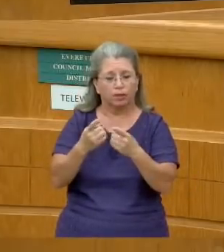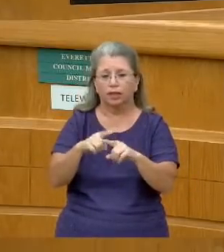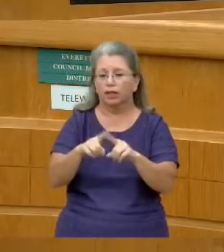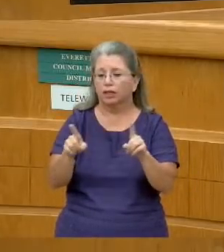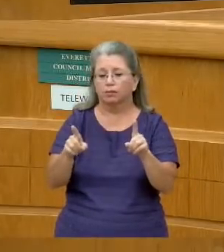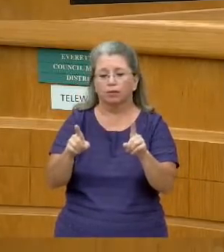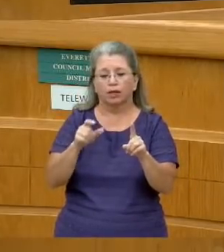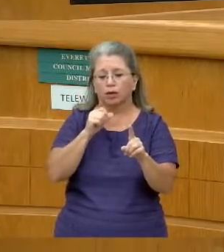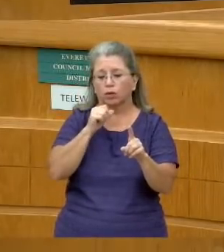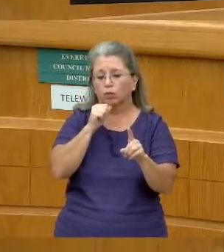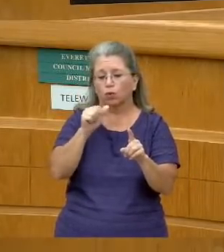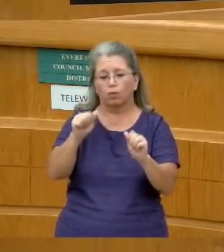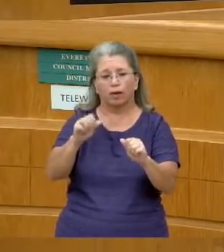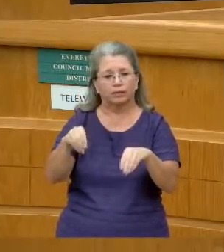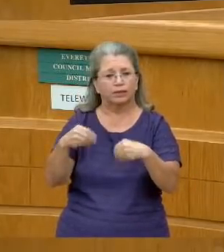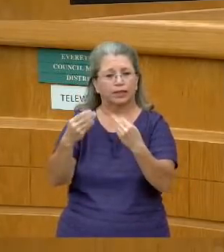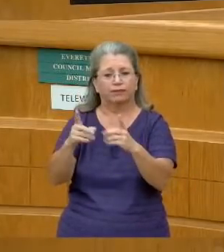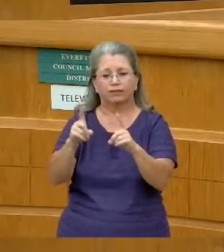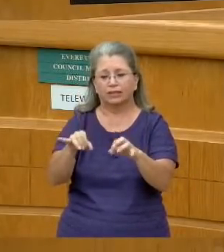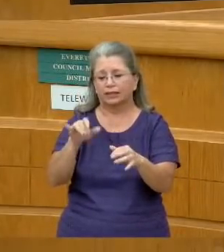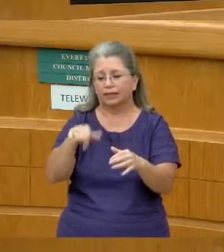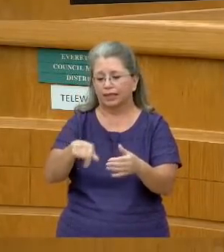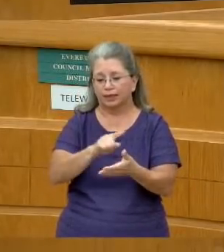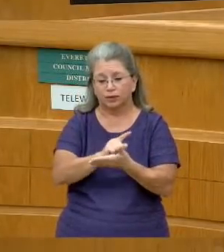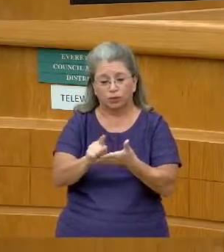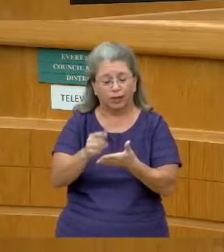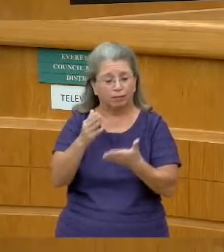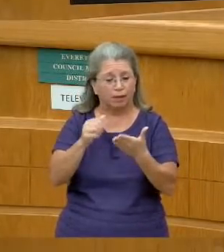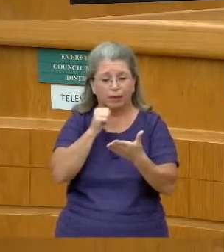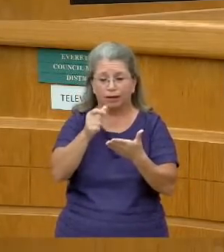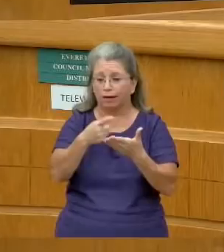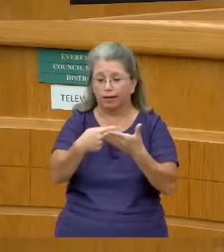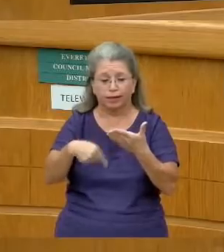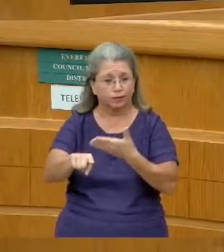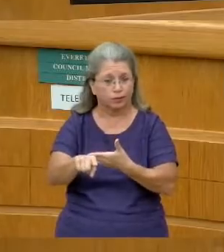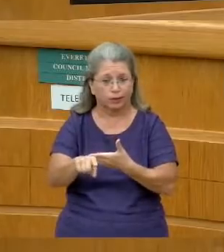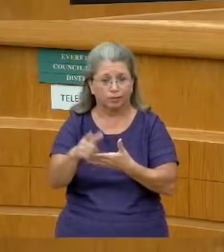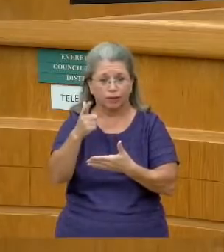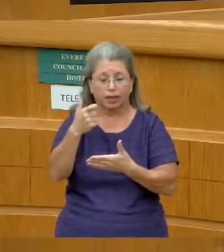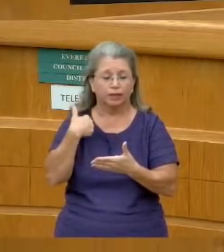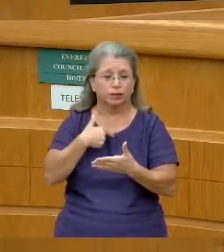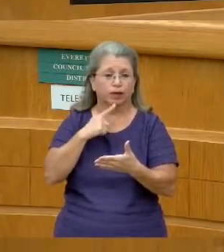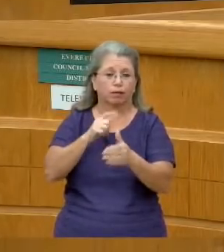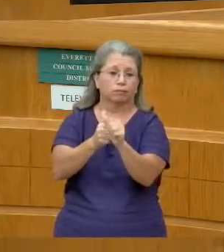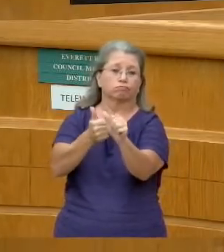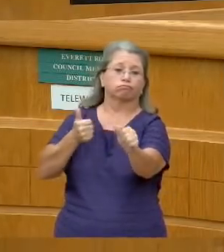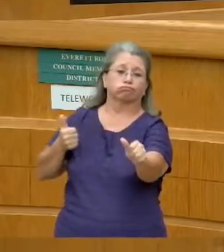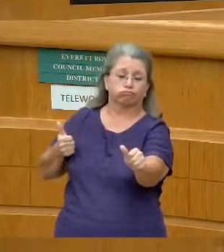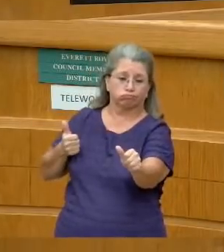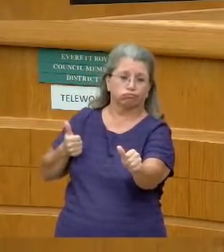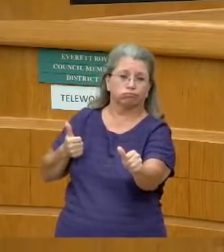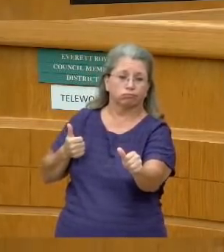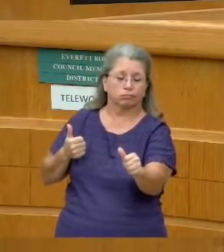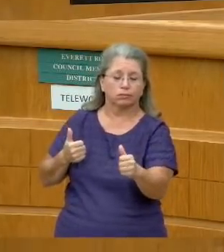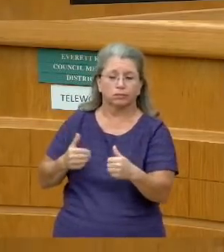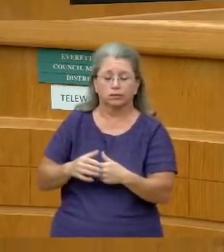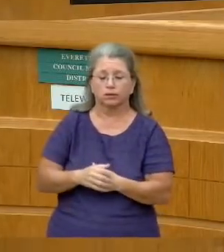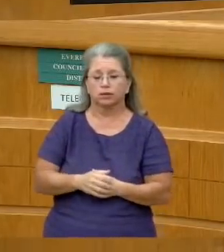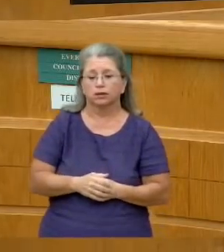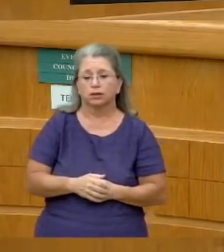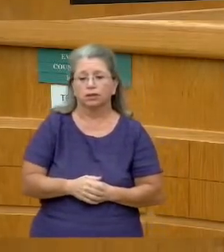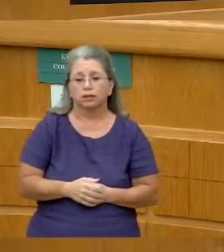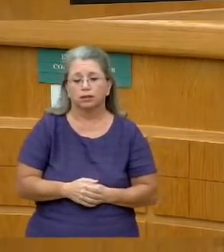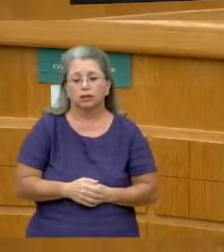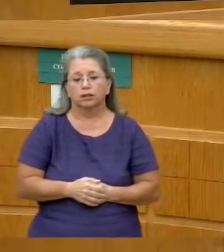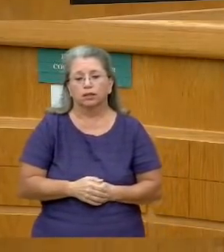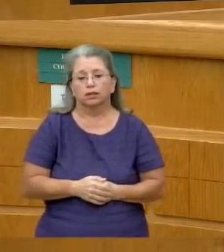be administered this week and maybe not even next week because of the backlog that we have. But we'll be doing about 200